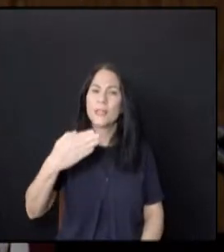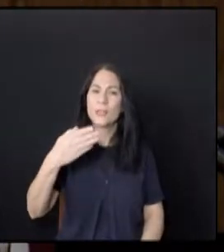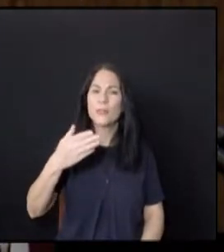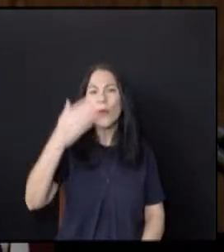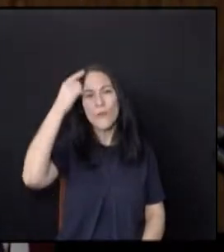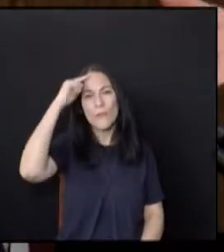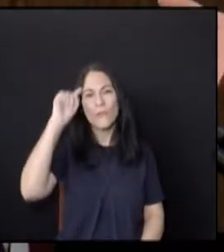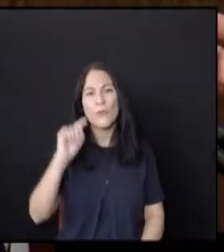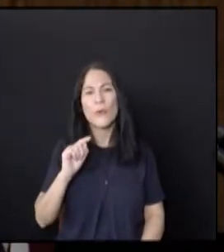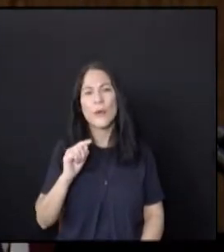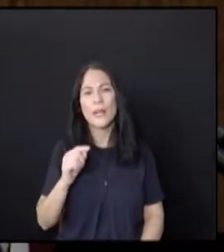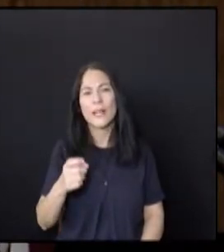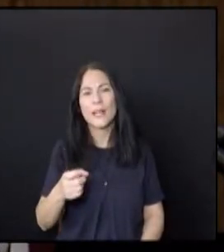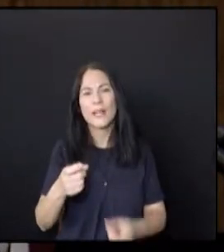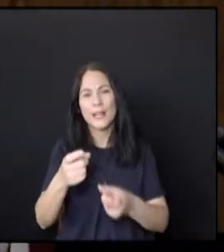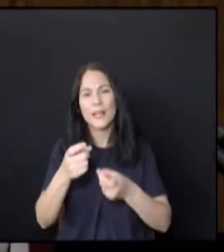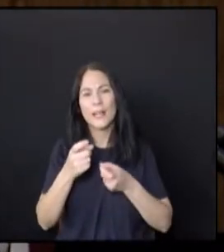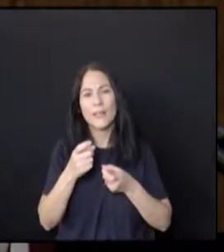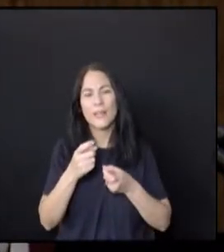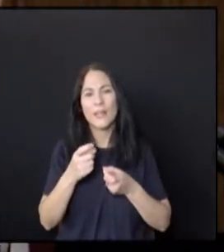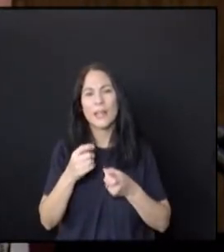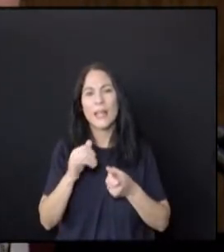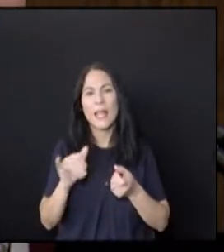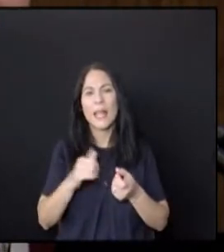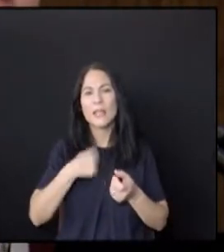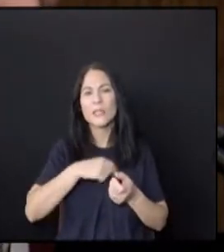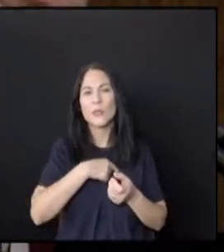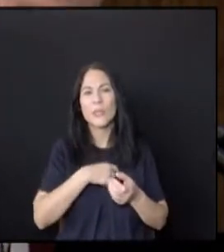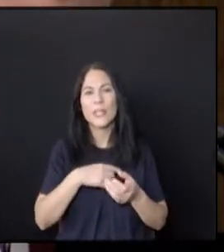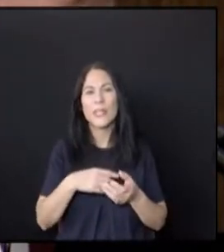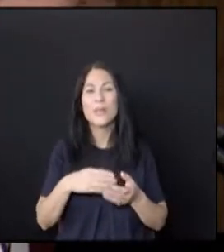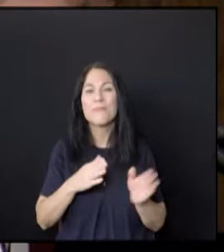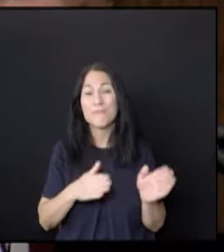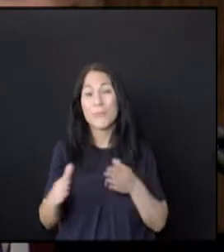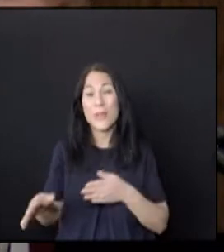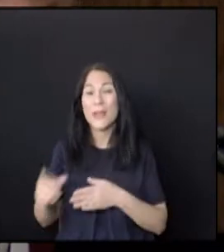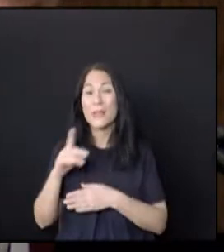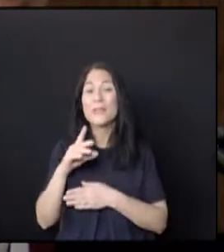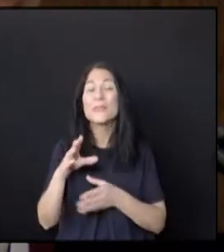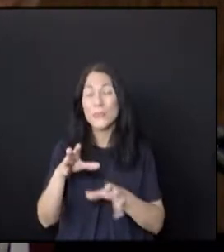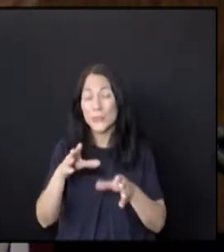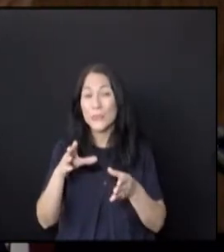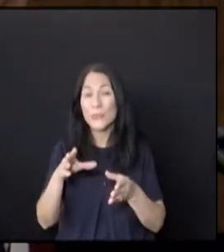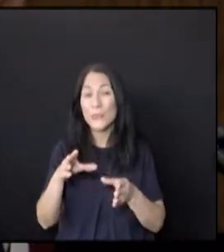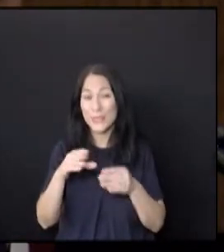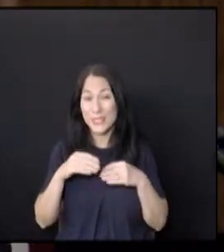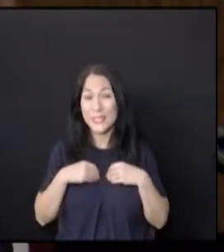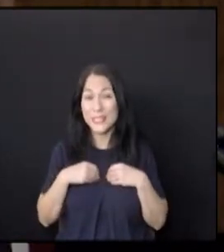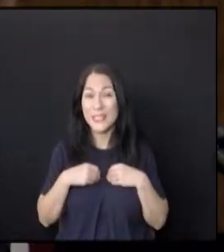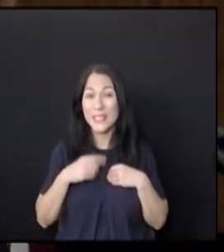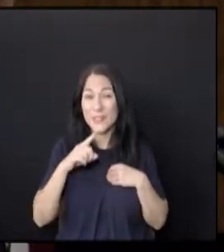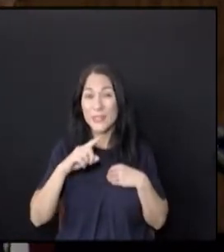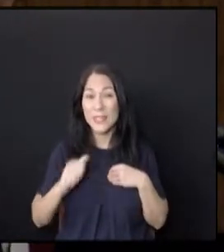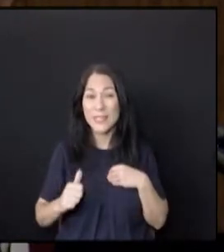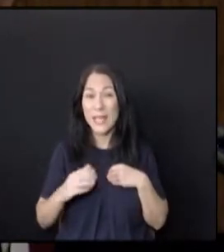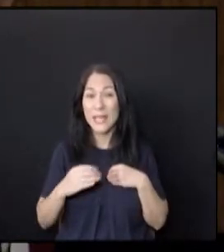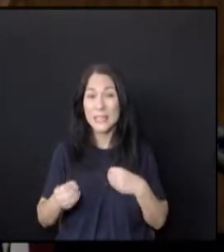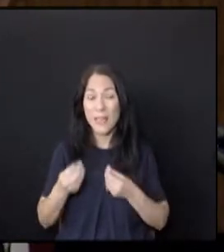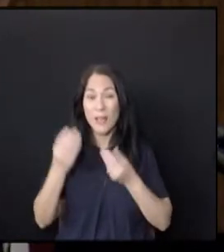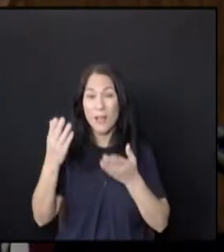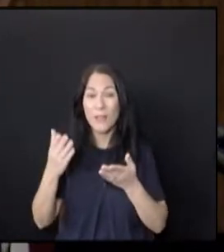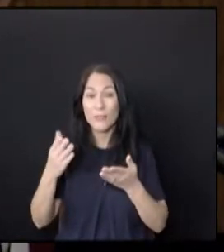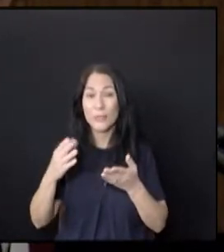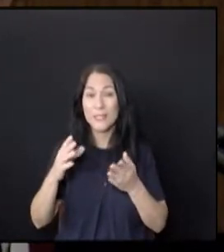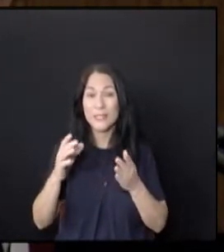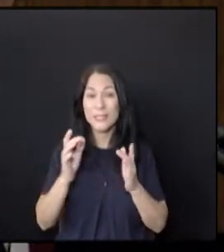prepare to receive our tithes and offerings this morning online, I know it's very different. I'm just going to pray over those gifts and we're going to